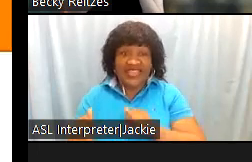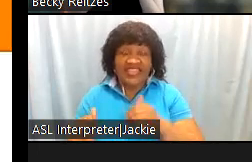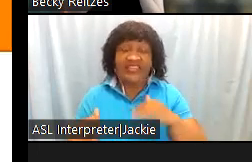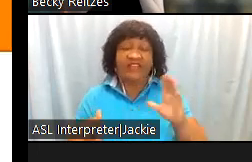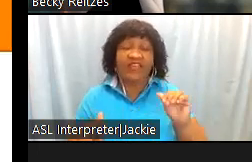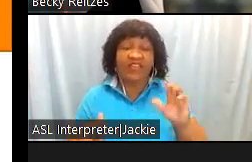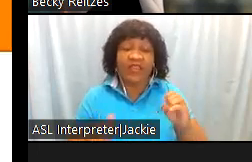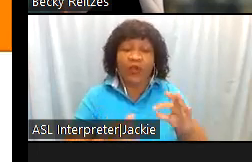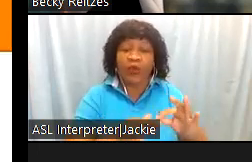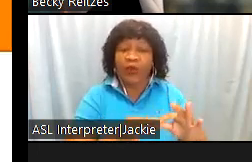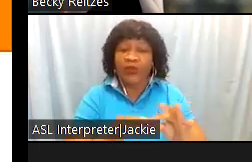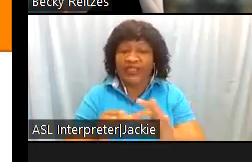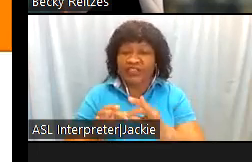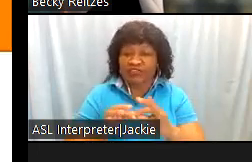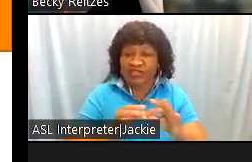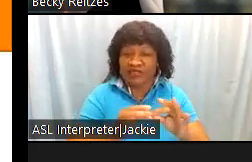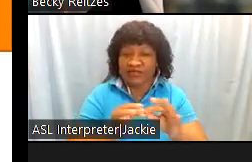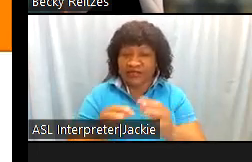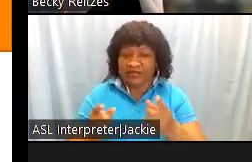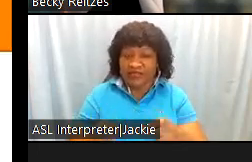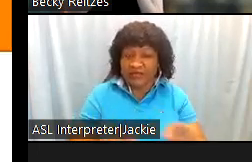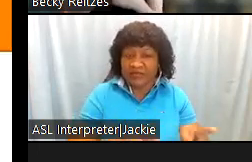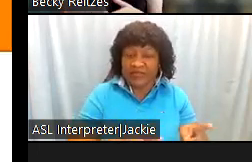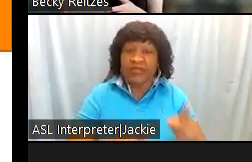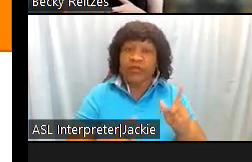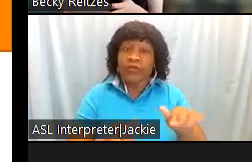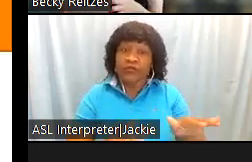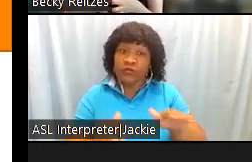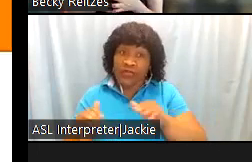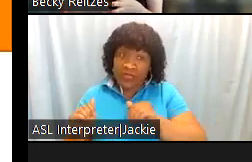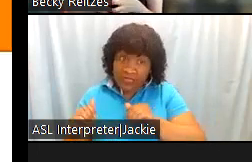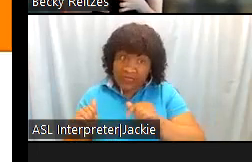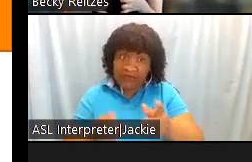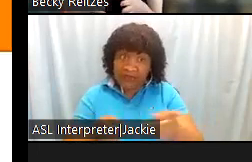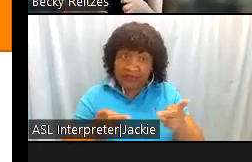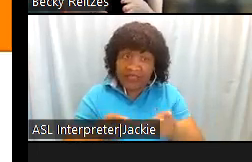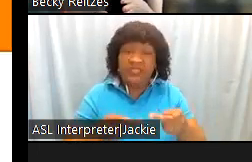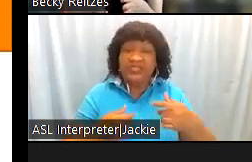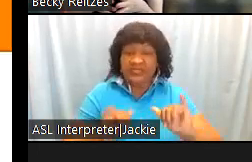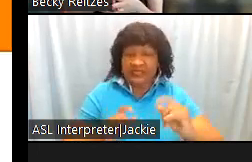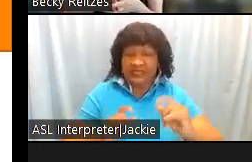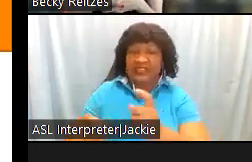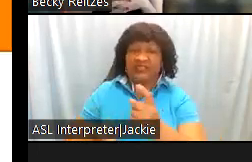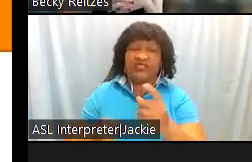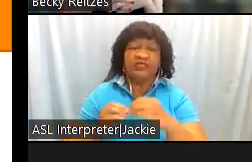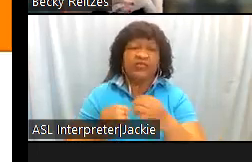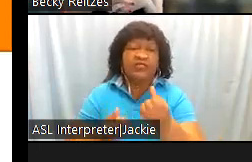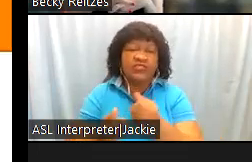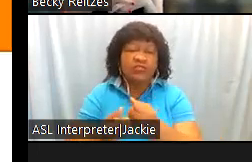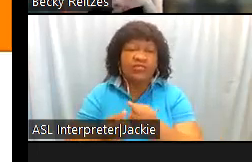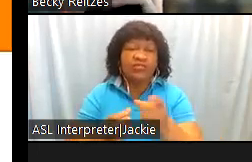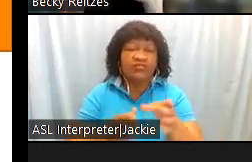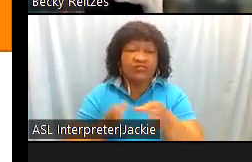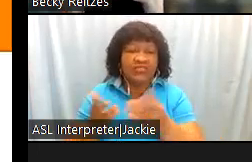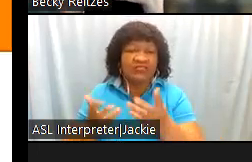happens, and when folks leave, they get some support and planning for services that they might